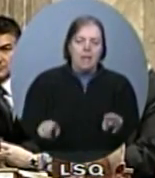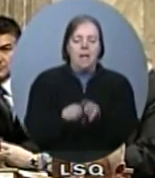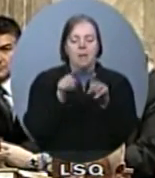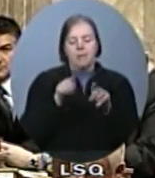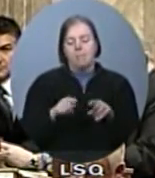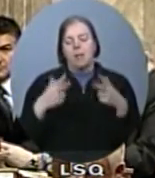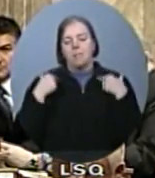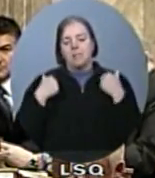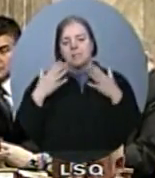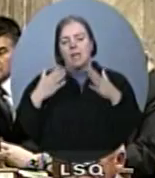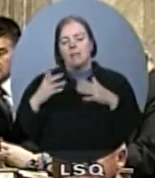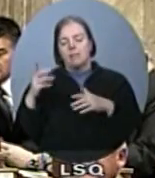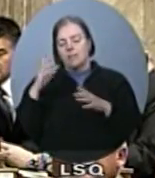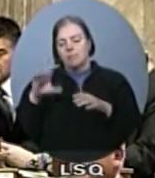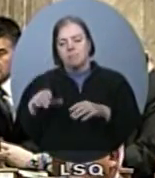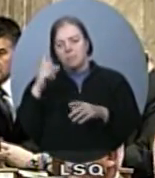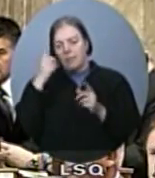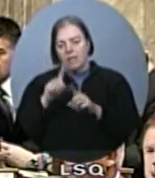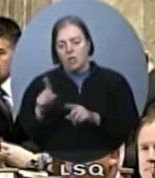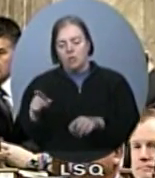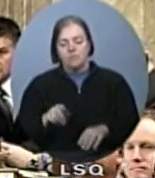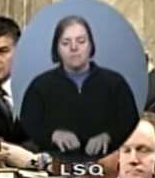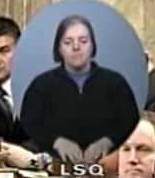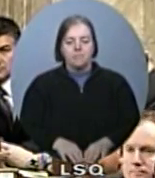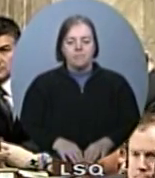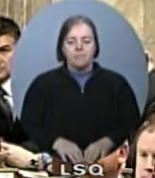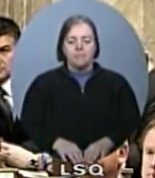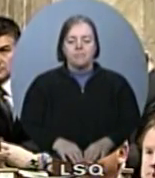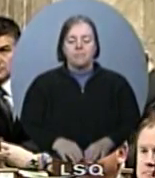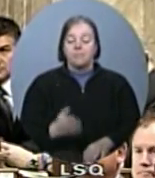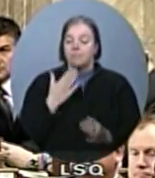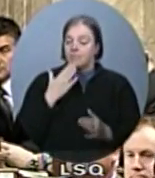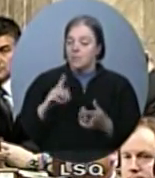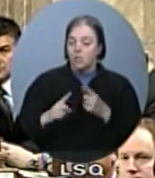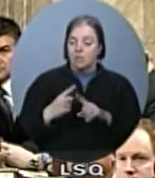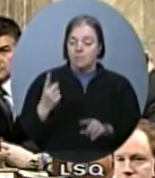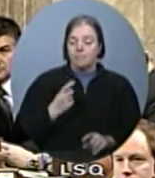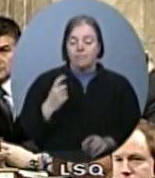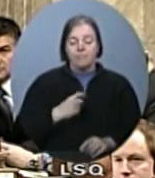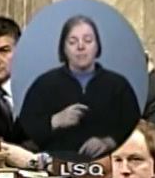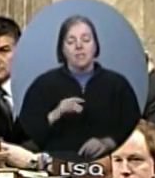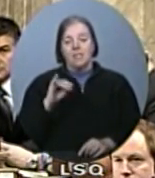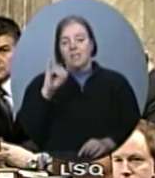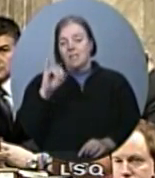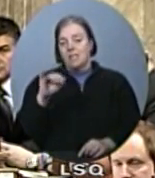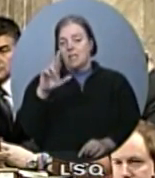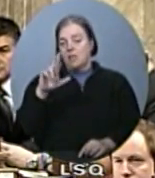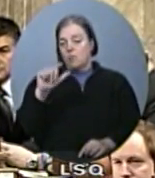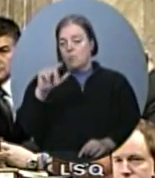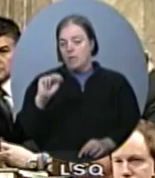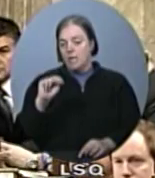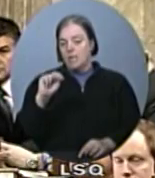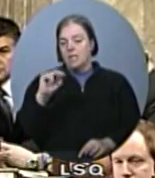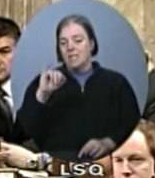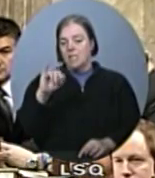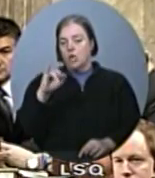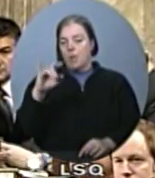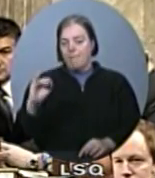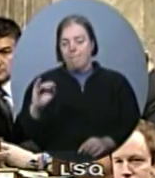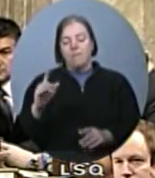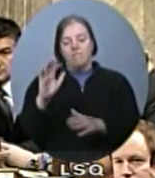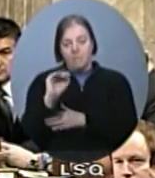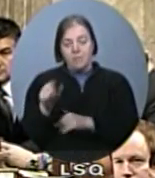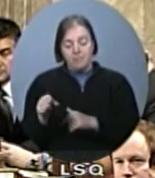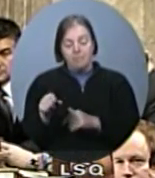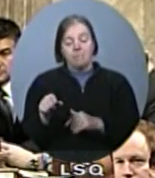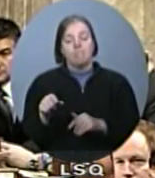question from my colleague who was there last evening. The showing and the screening of the documentary Iranium was an important statement by this House of Commons. Library and Archives Canada, I think,